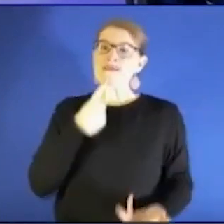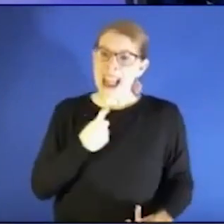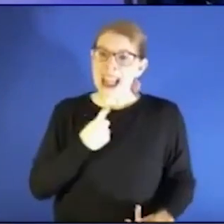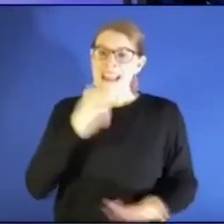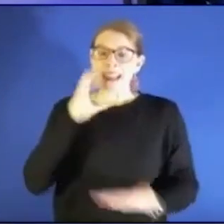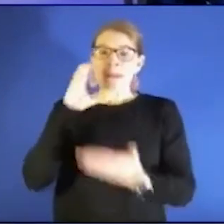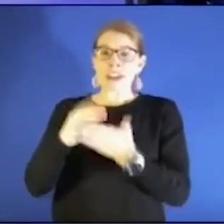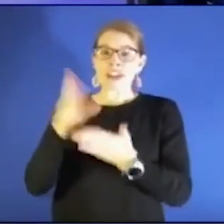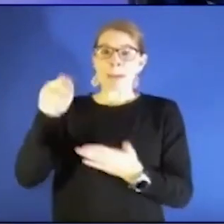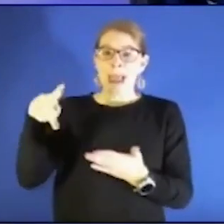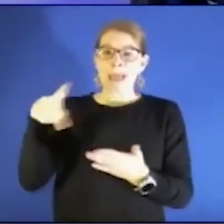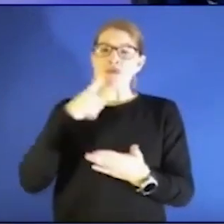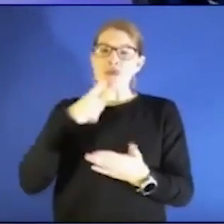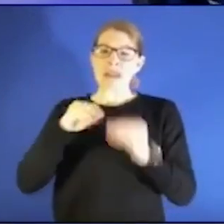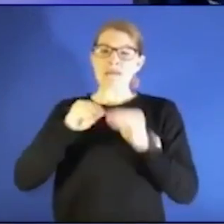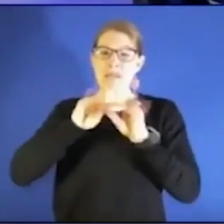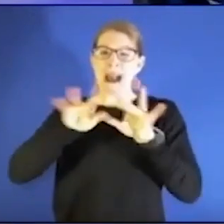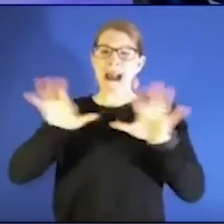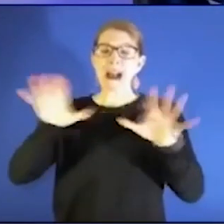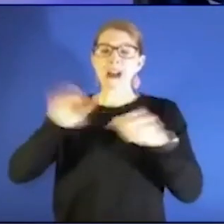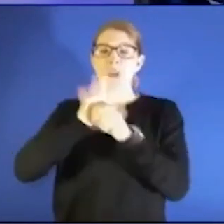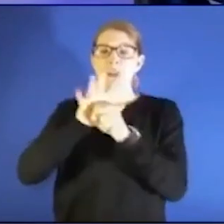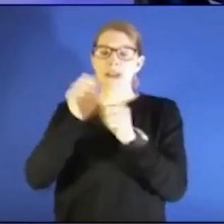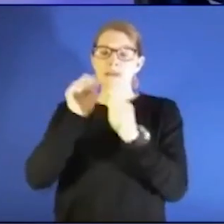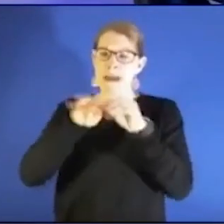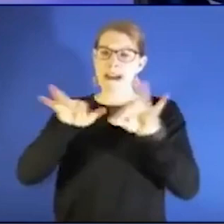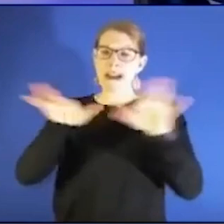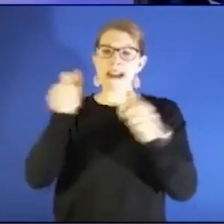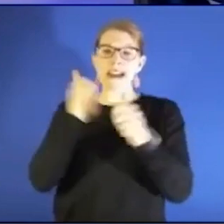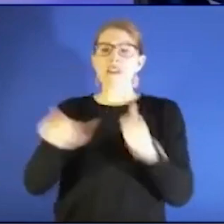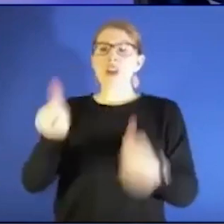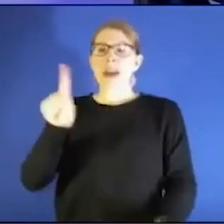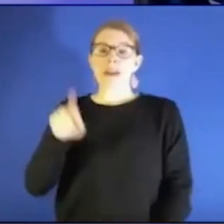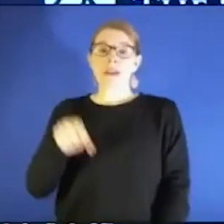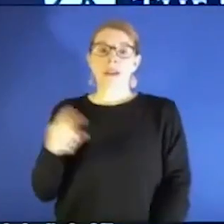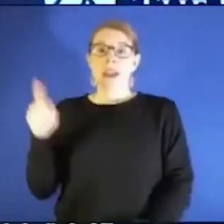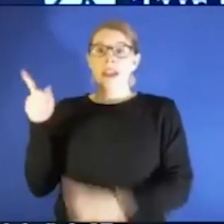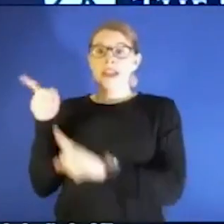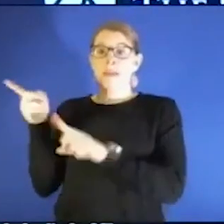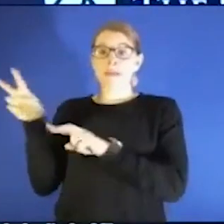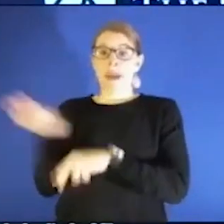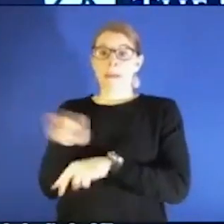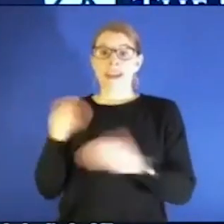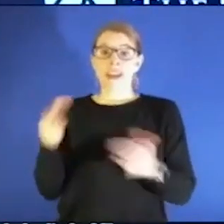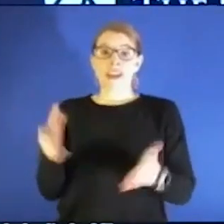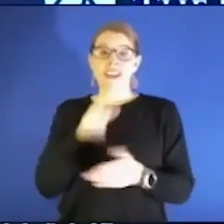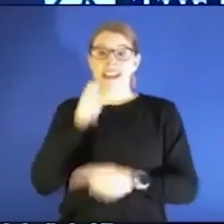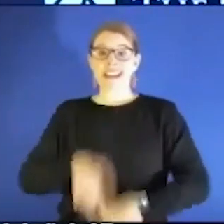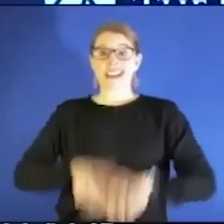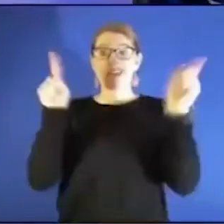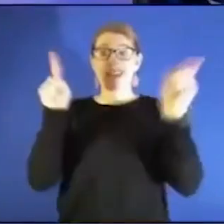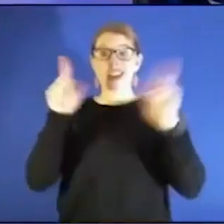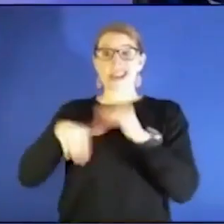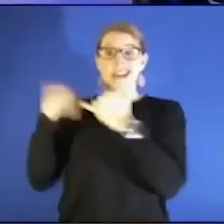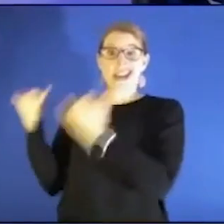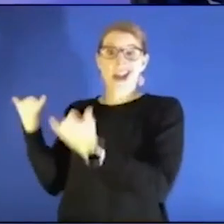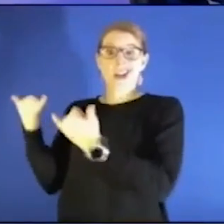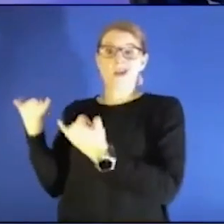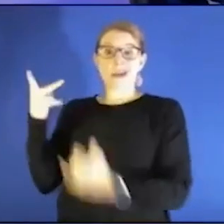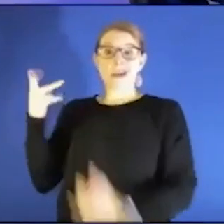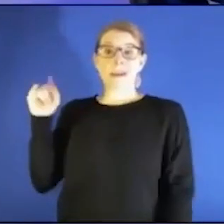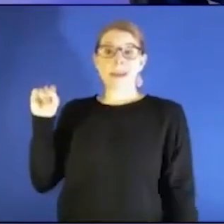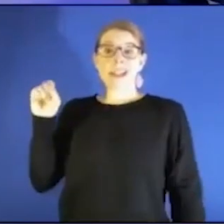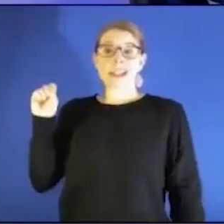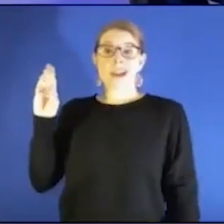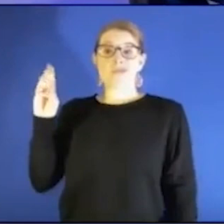COVID everywhere, so having them come in here is probably not too much different than what's where going they on are in Pittsburgh. now. Mm-hmm. Dr. Schmidtke, what can you